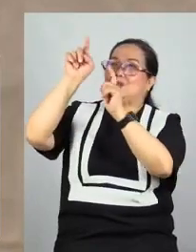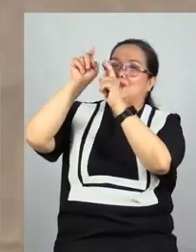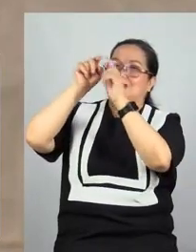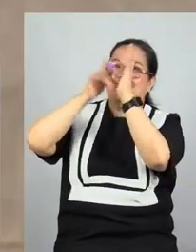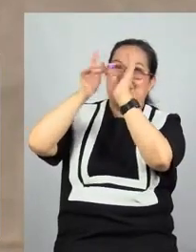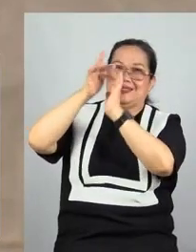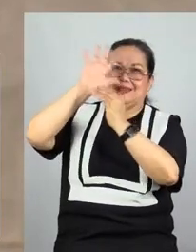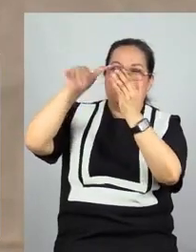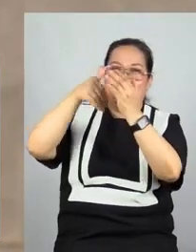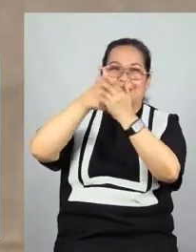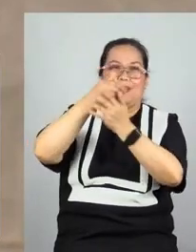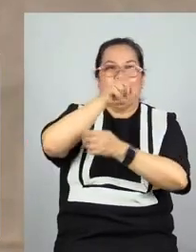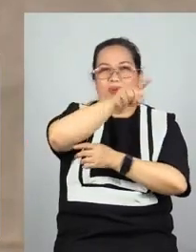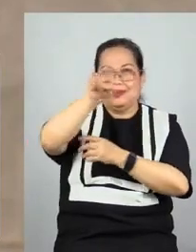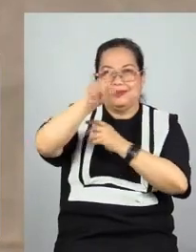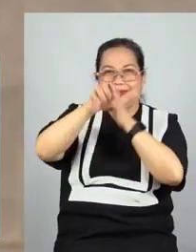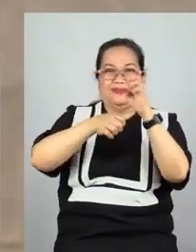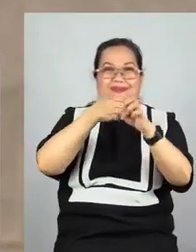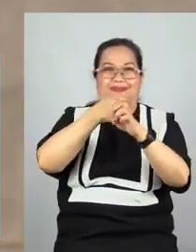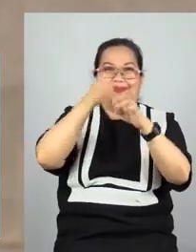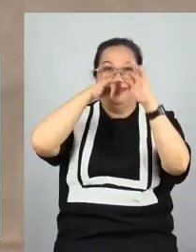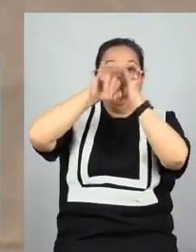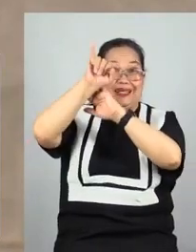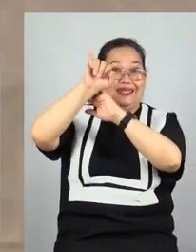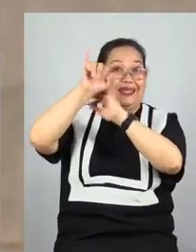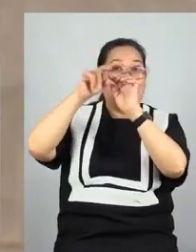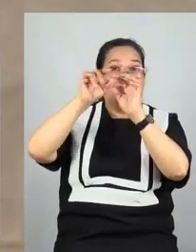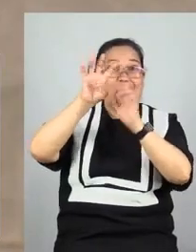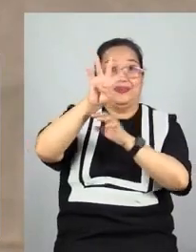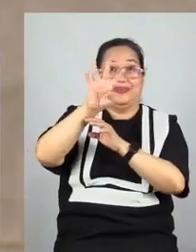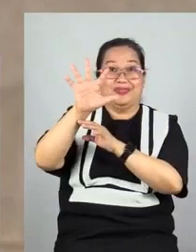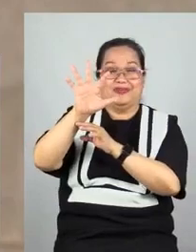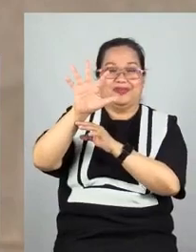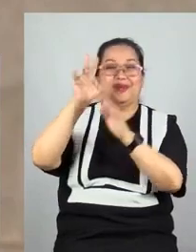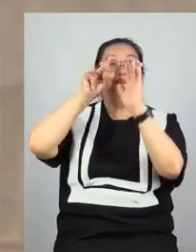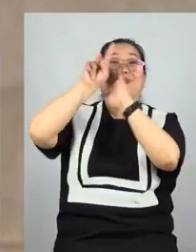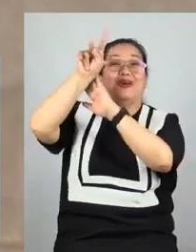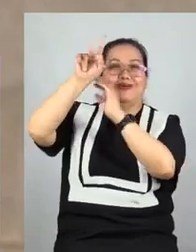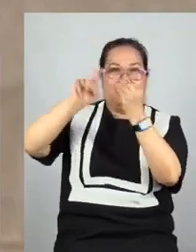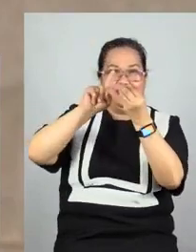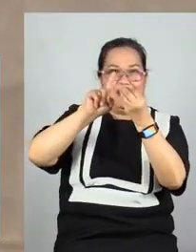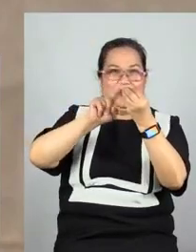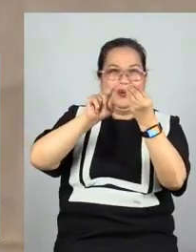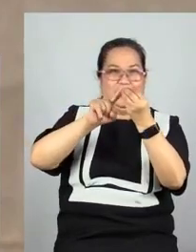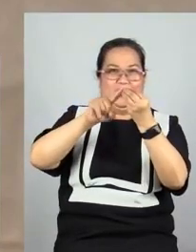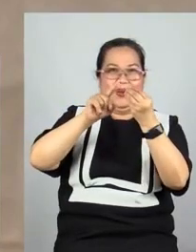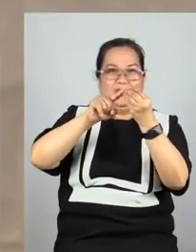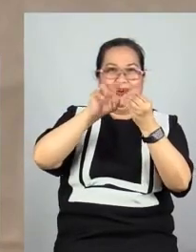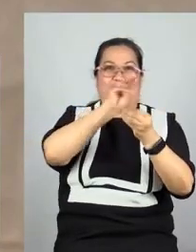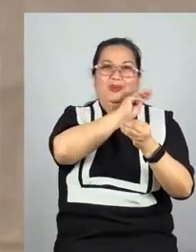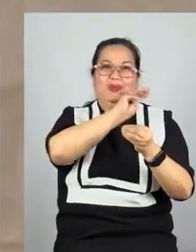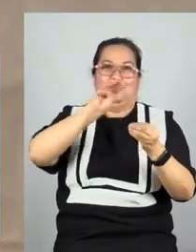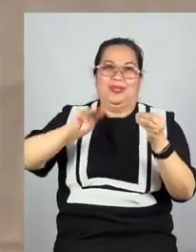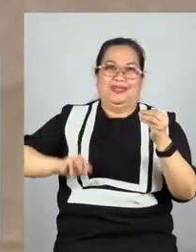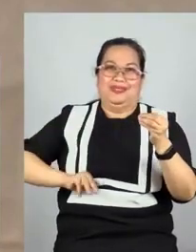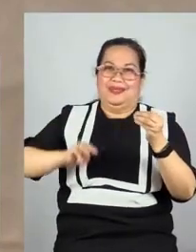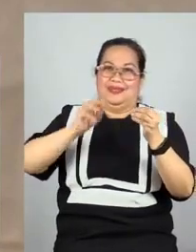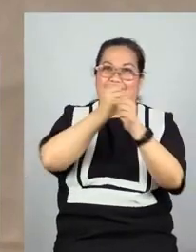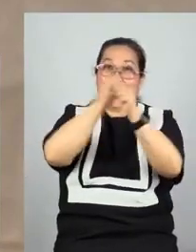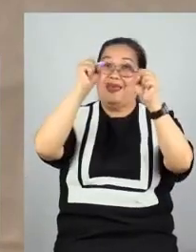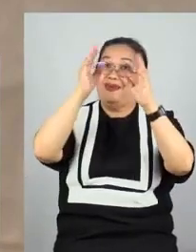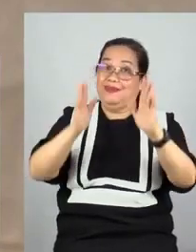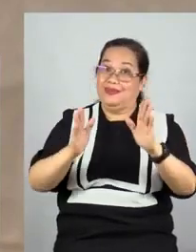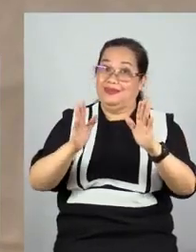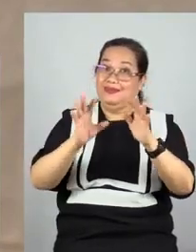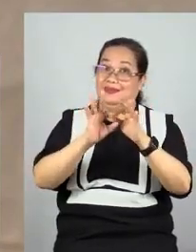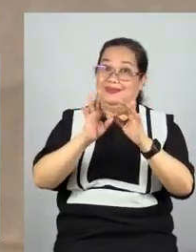all the ends of the earth. Kasi yung Isaiah 45 po ay isang prophetic scripture tungkol sa Messiah. Ito yung servant of the